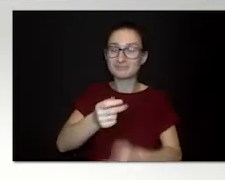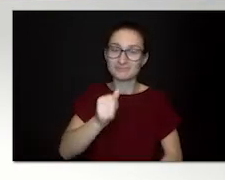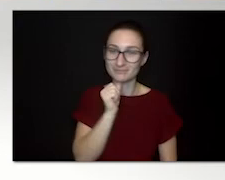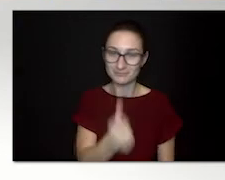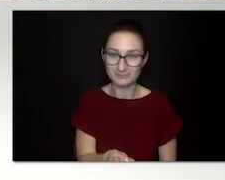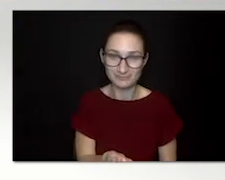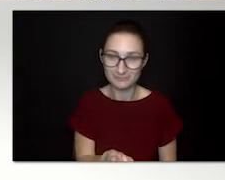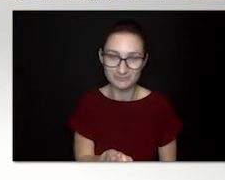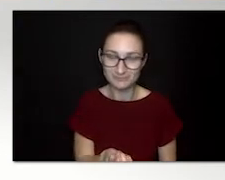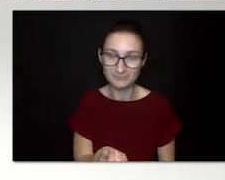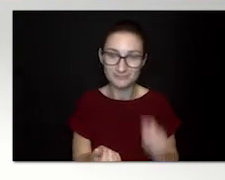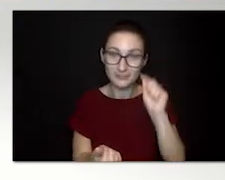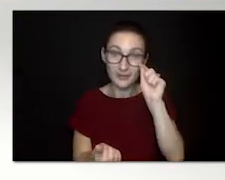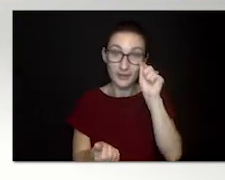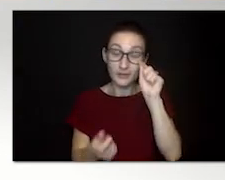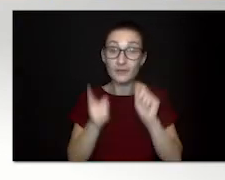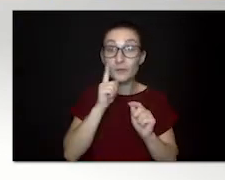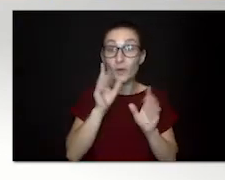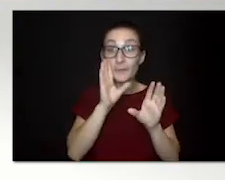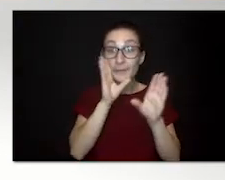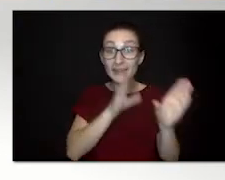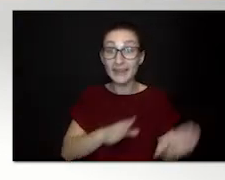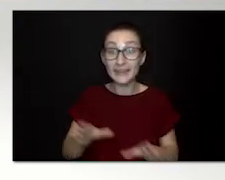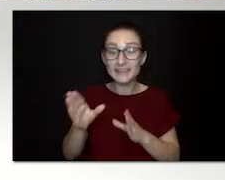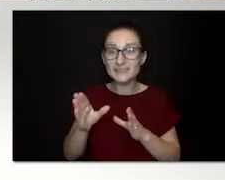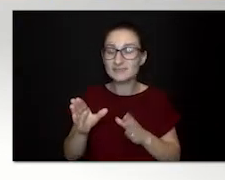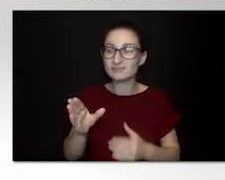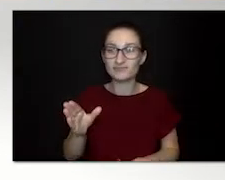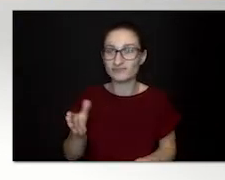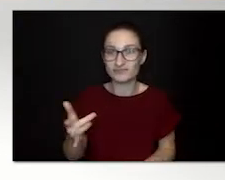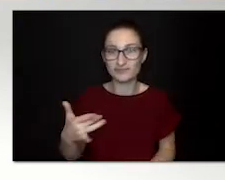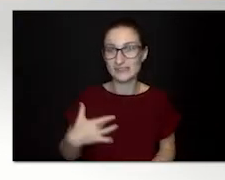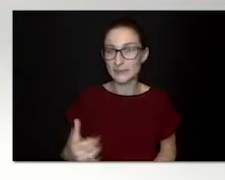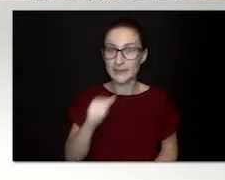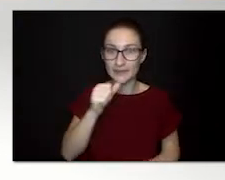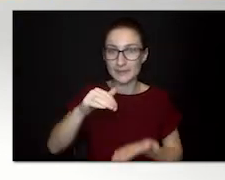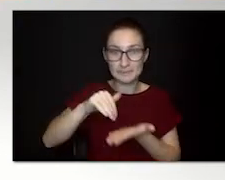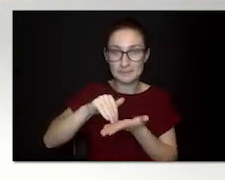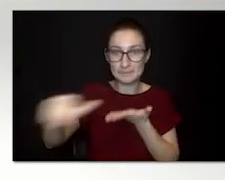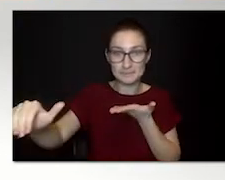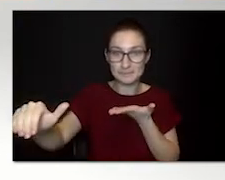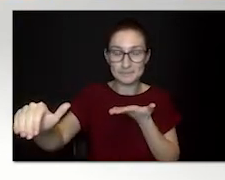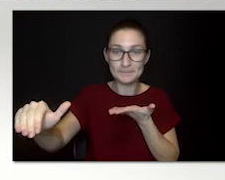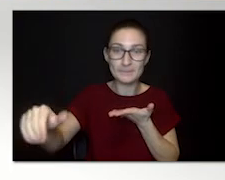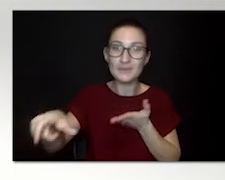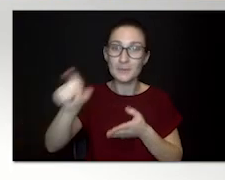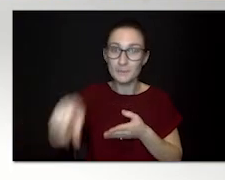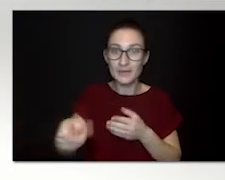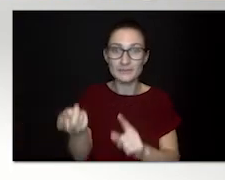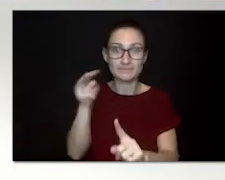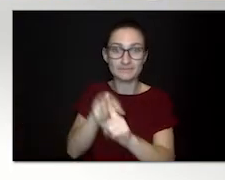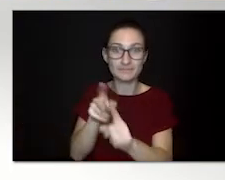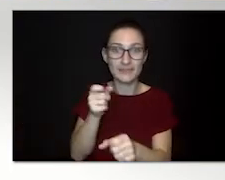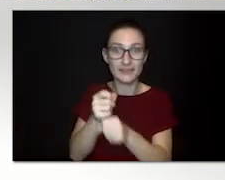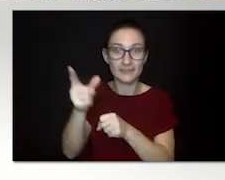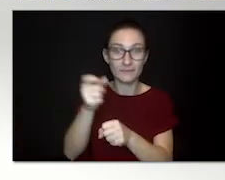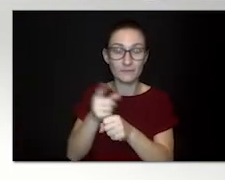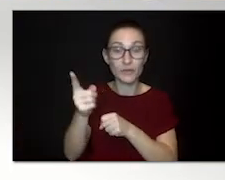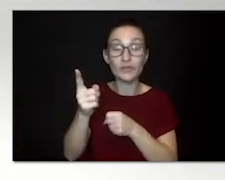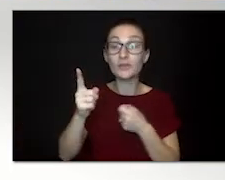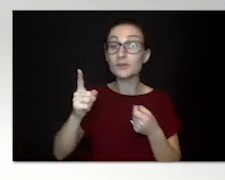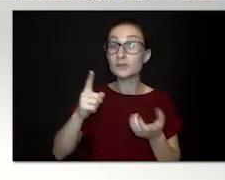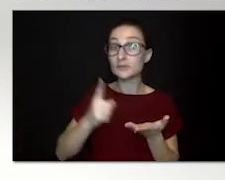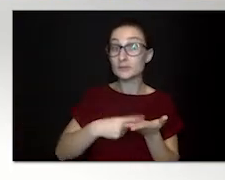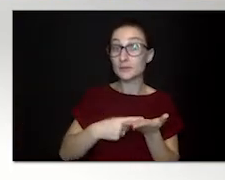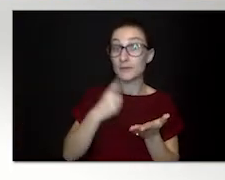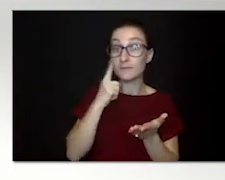the plans, I have not seen judges grant them. They do have to be filed every year. Sometimes for the accounting, you can file